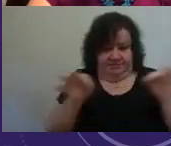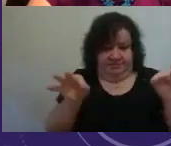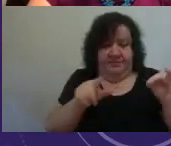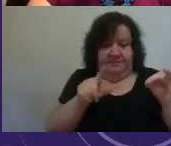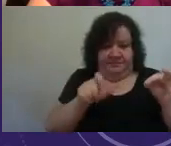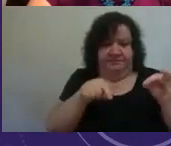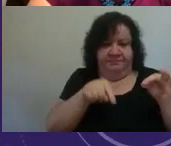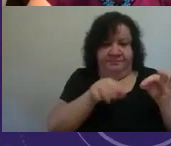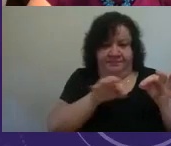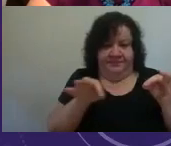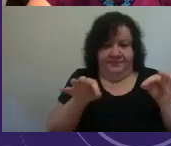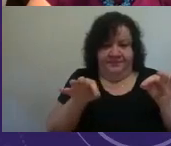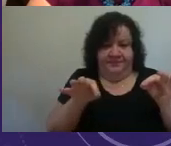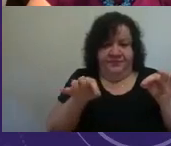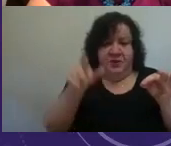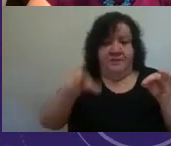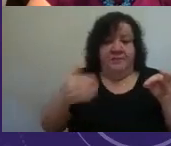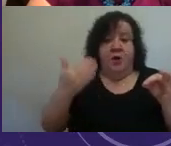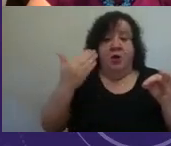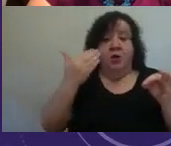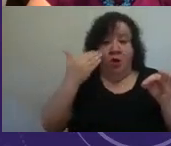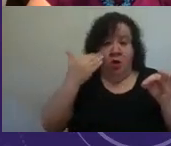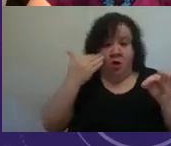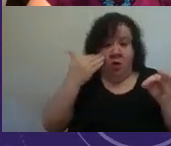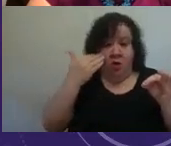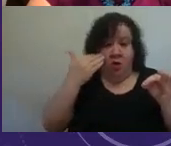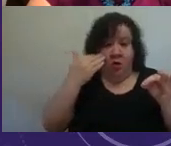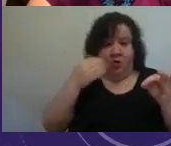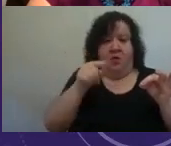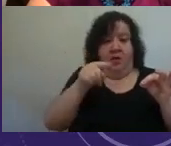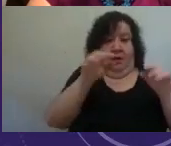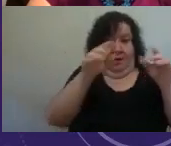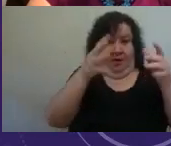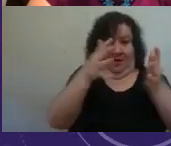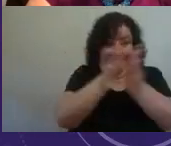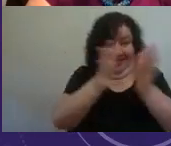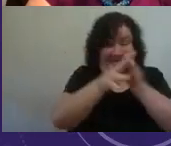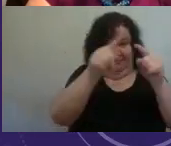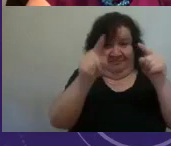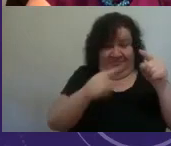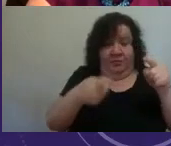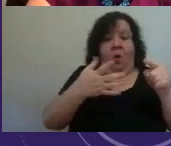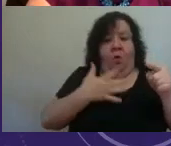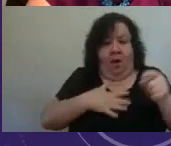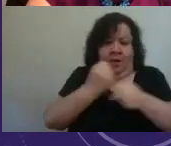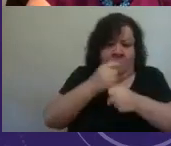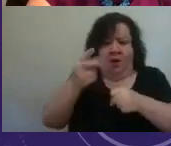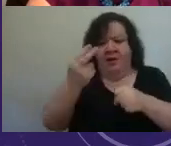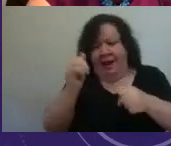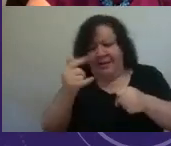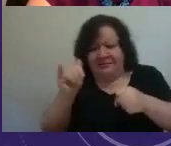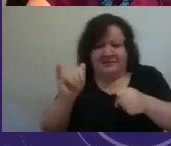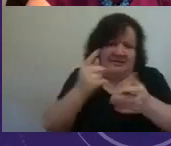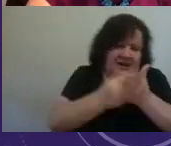the image below, it's supposed to be to the web page that adds more information. Now, here's the thing that sometimes